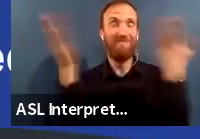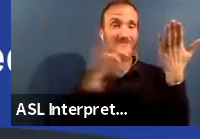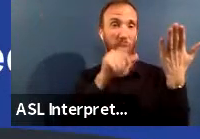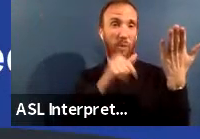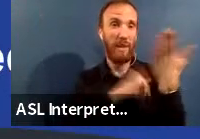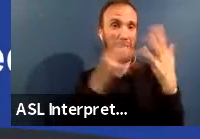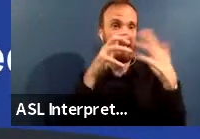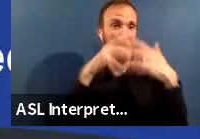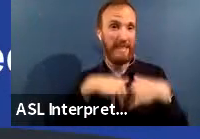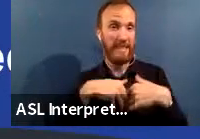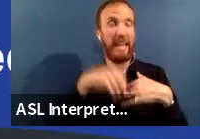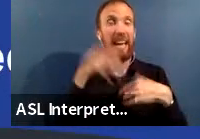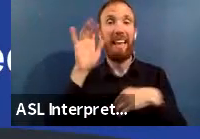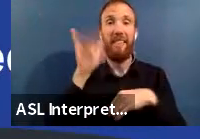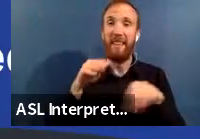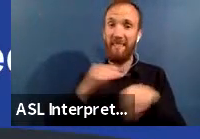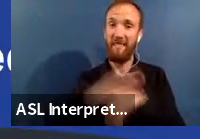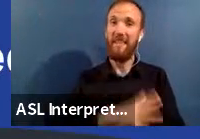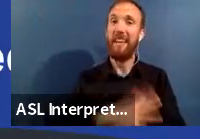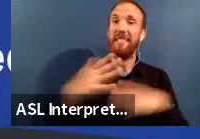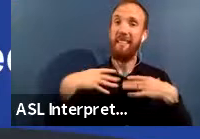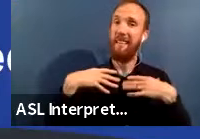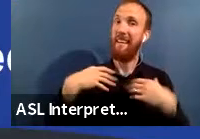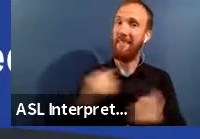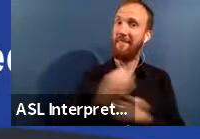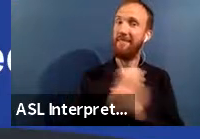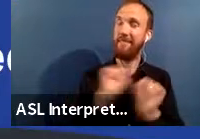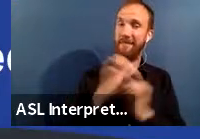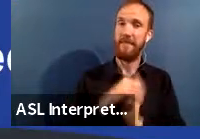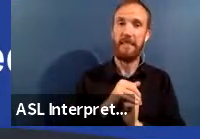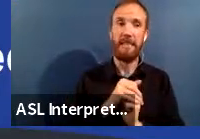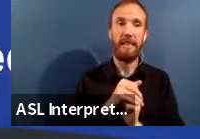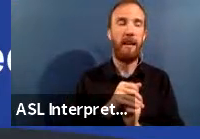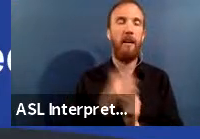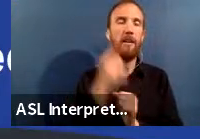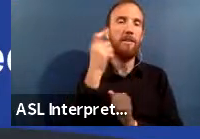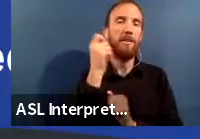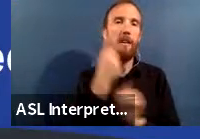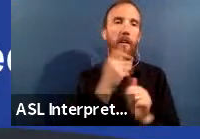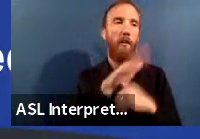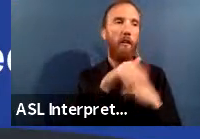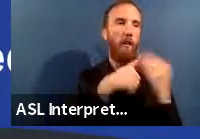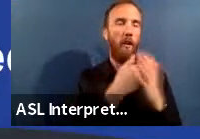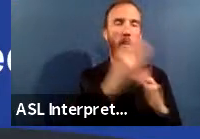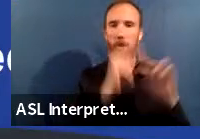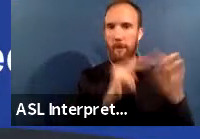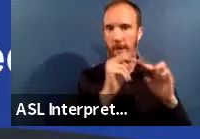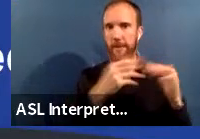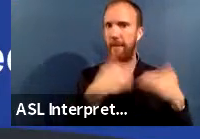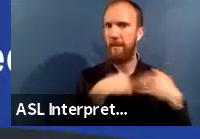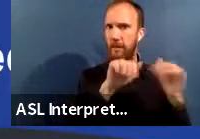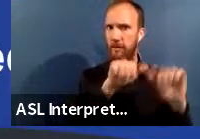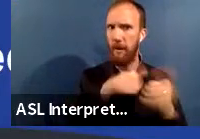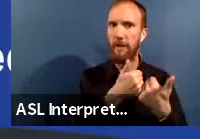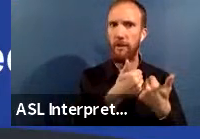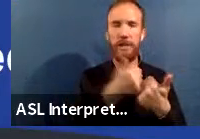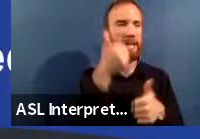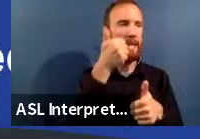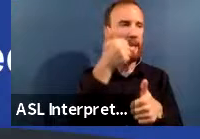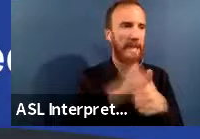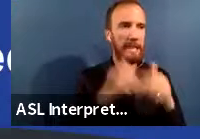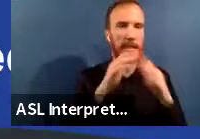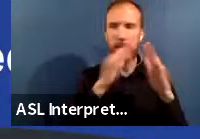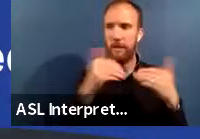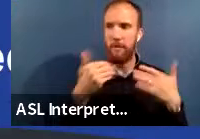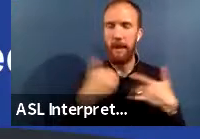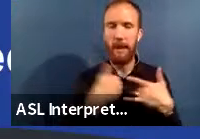staff. Each building systems presents its own set of challenges when planning an upgrade or replacement, which